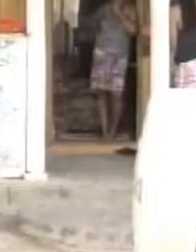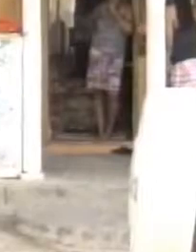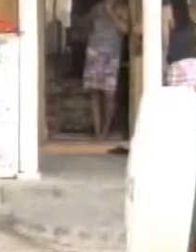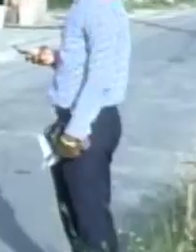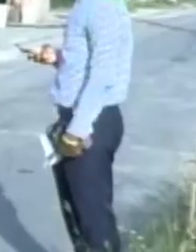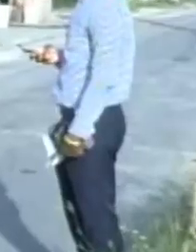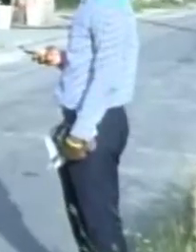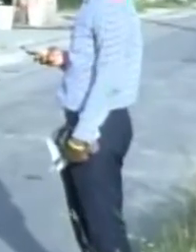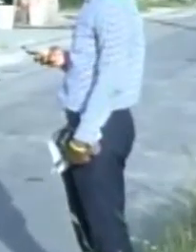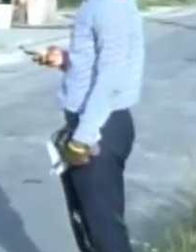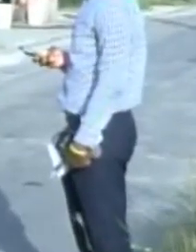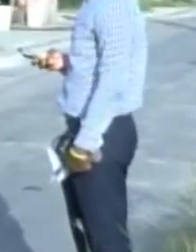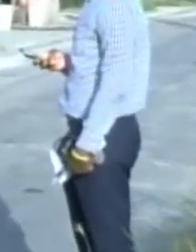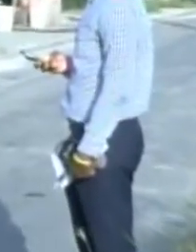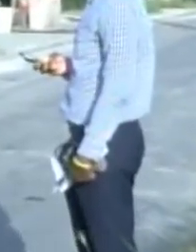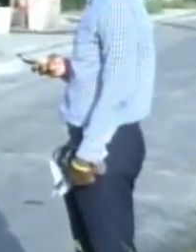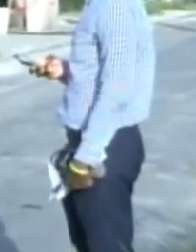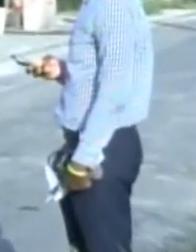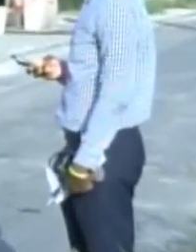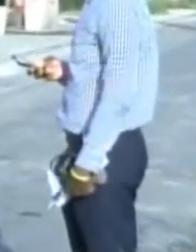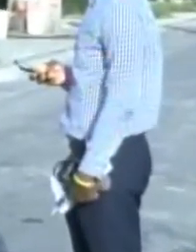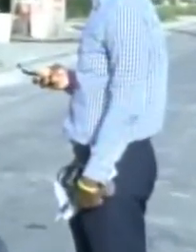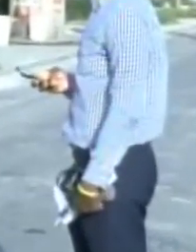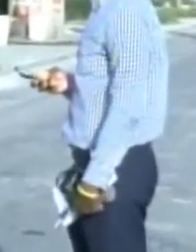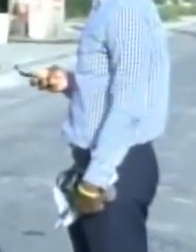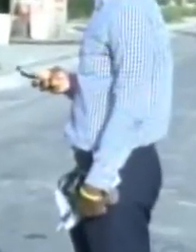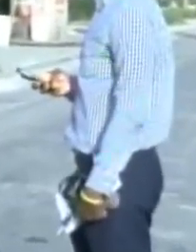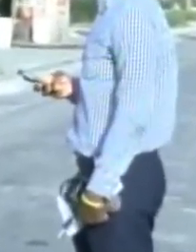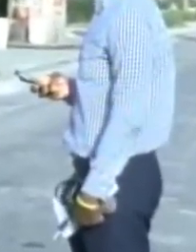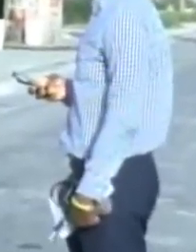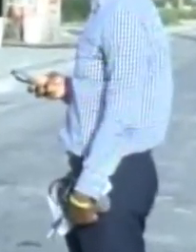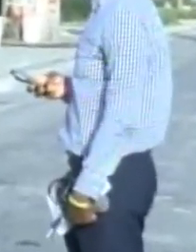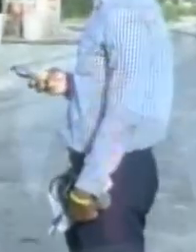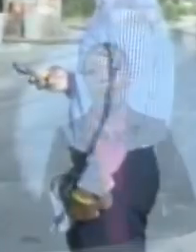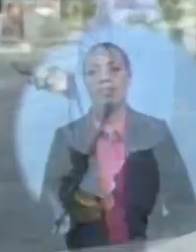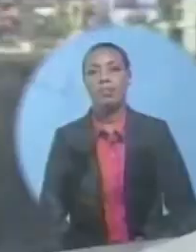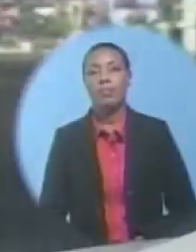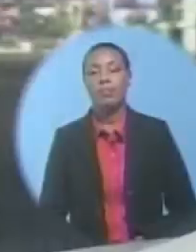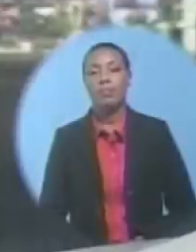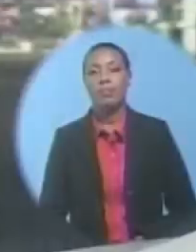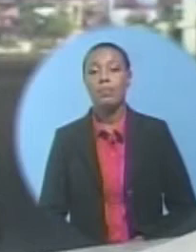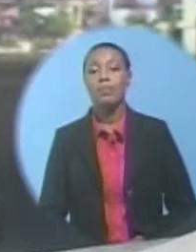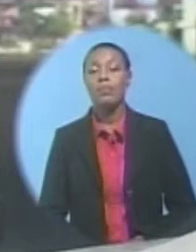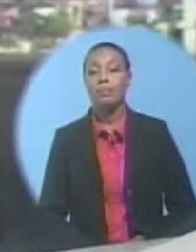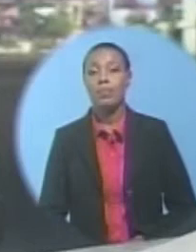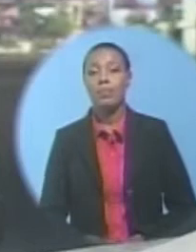tips anonymously. Kareem Smith, CBC News.